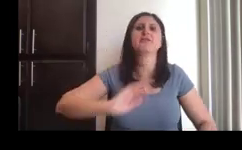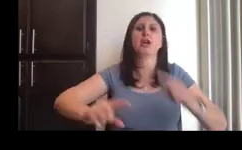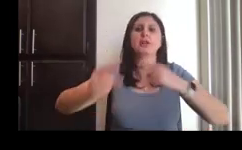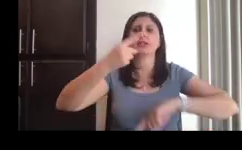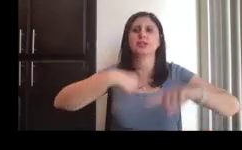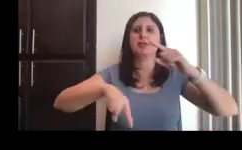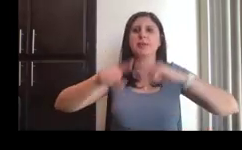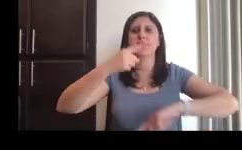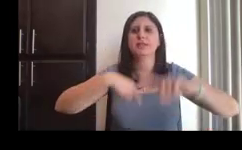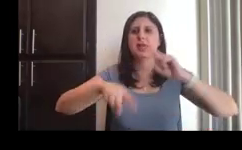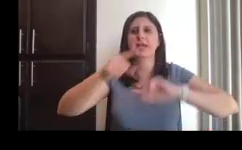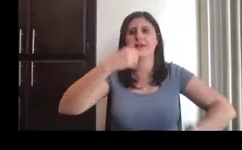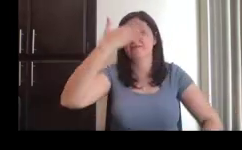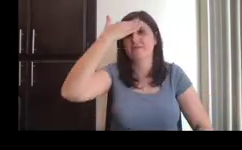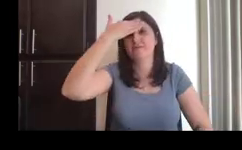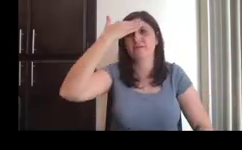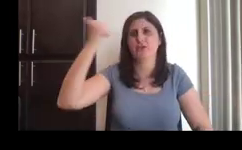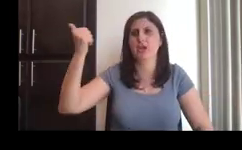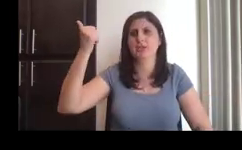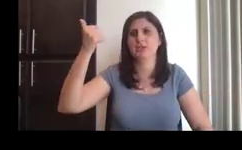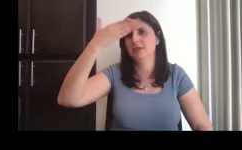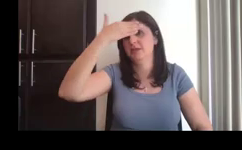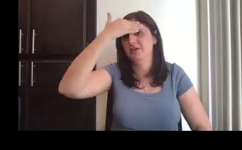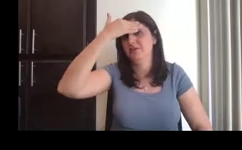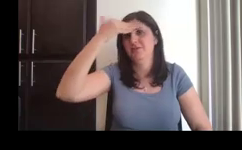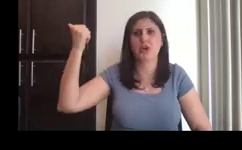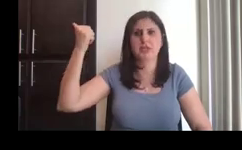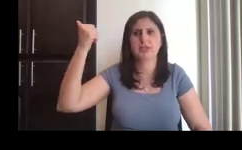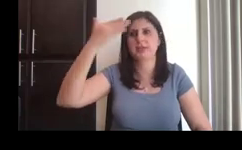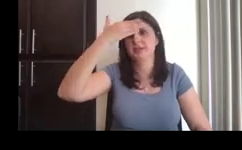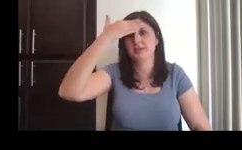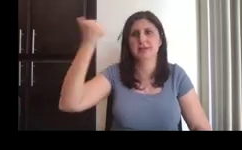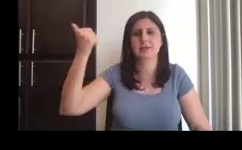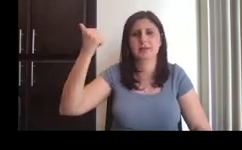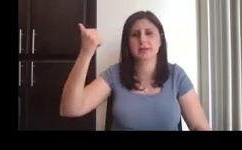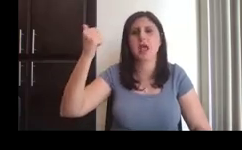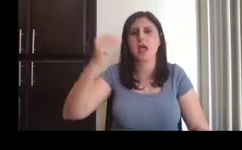And sign, forgot. You should just remember this. Sign, forgot. Forgot.